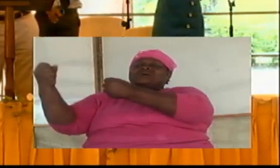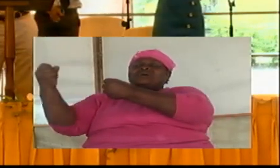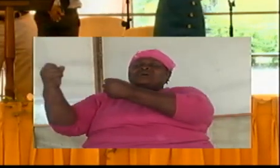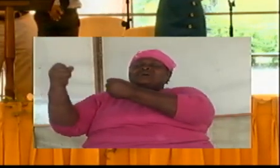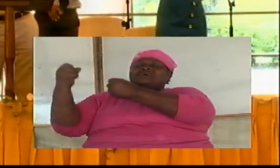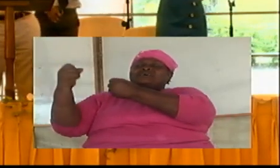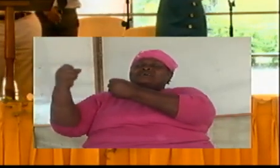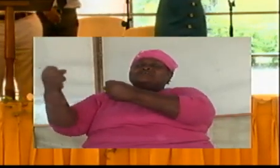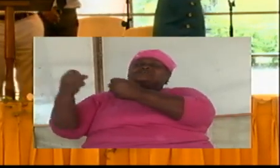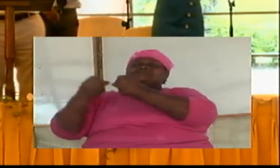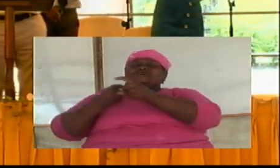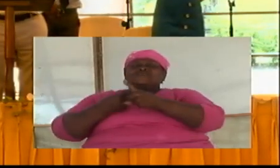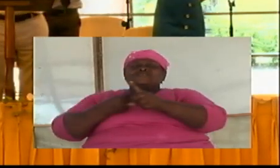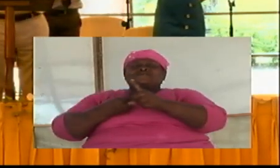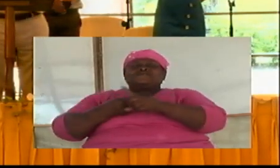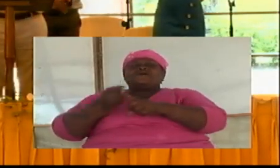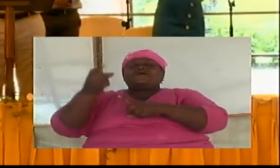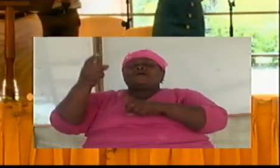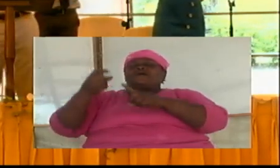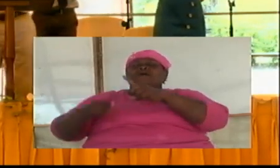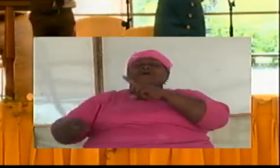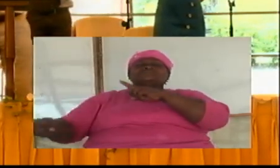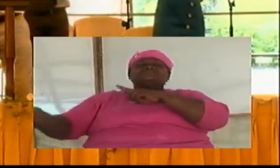Hallelujah! That through the shedding of the blood,